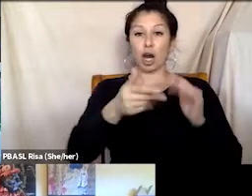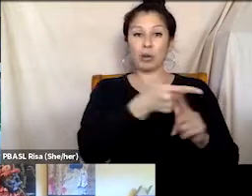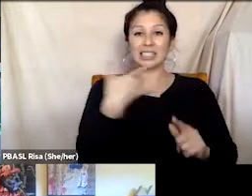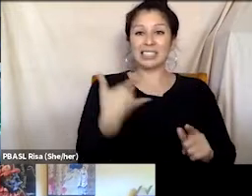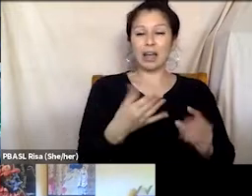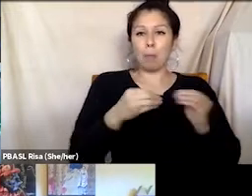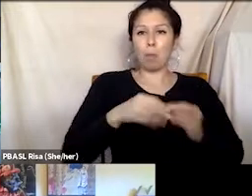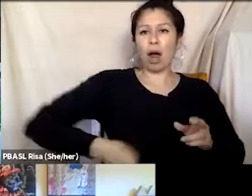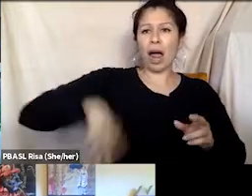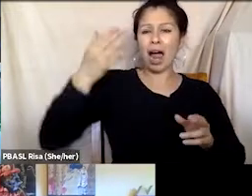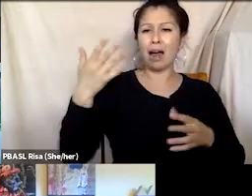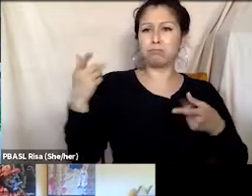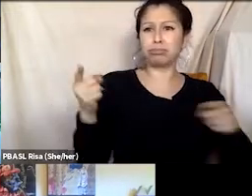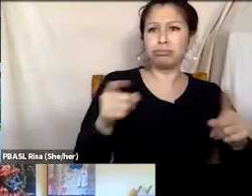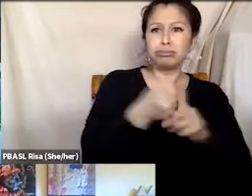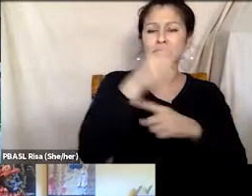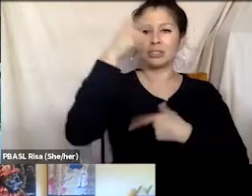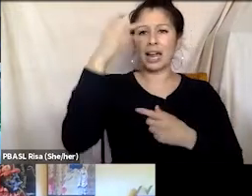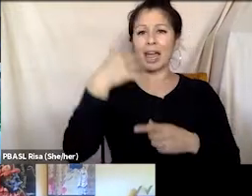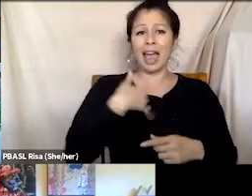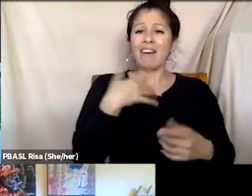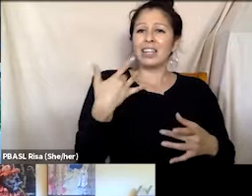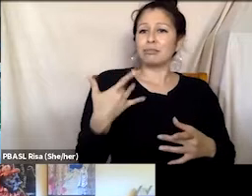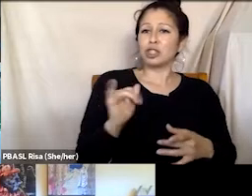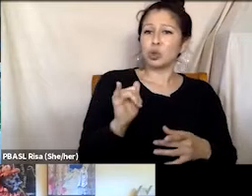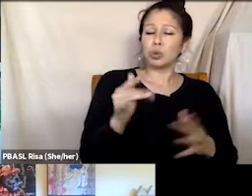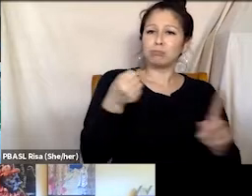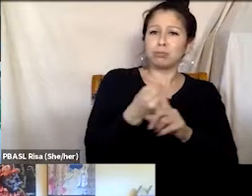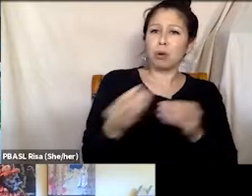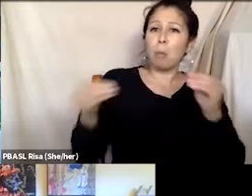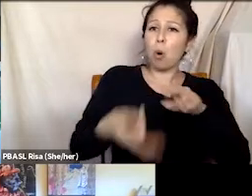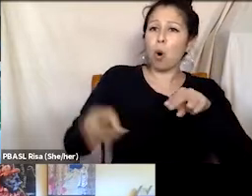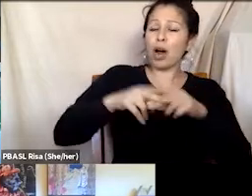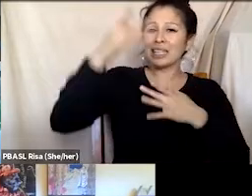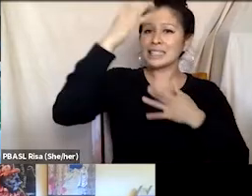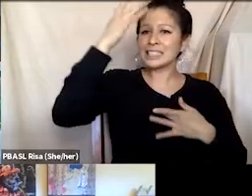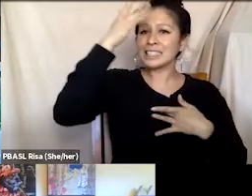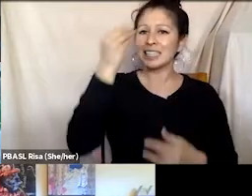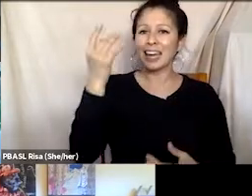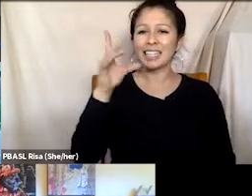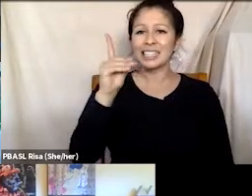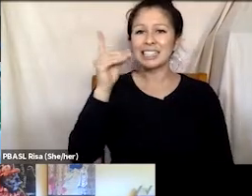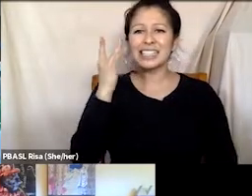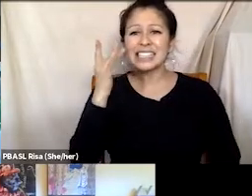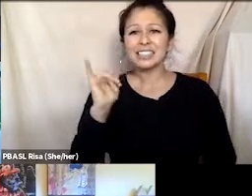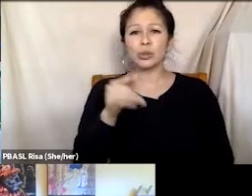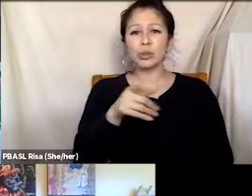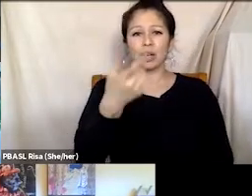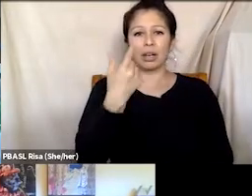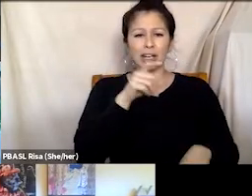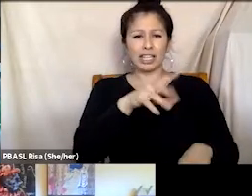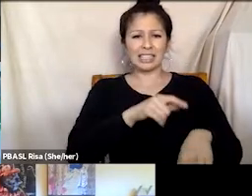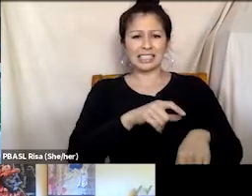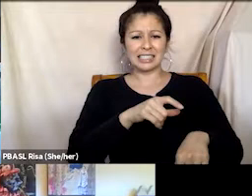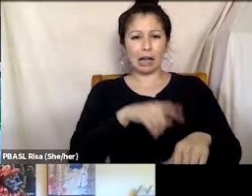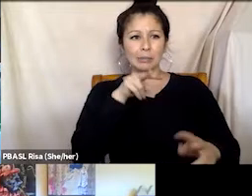trauma face higher rates of illness and disease. And I nerd out on this stuff all the time, and I can't help